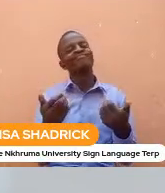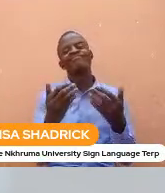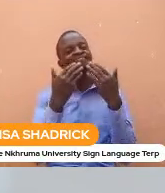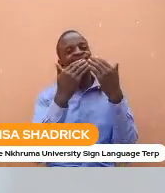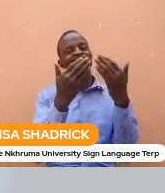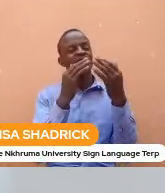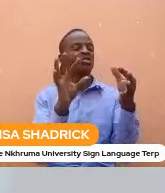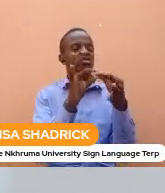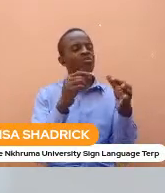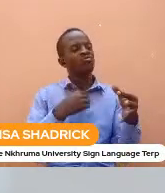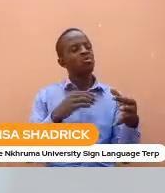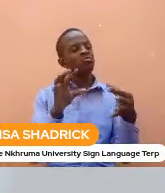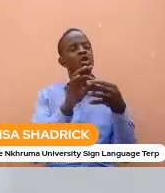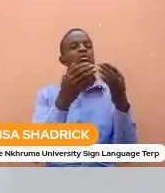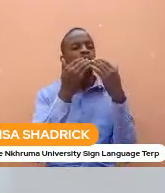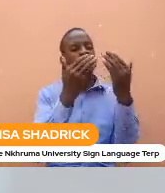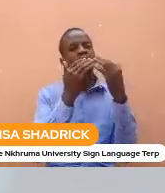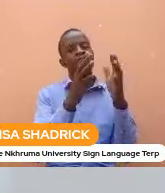here.